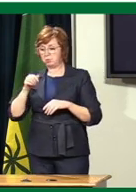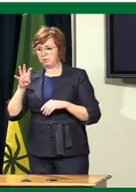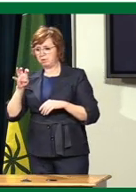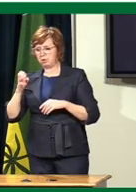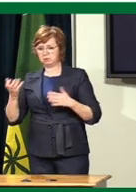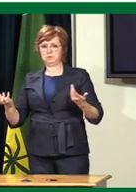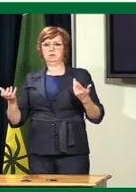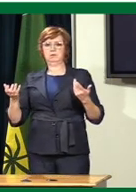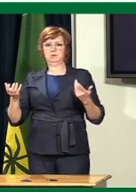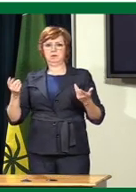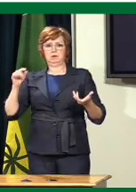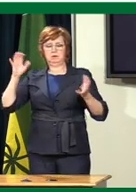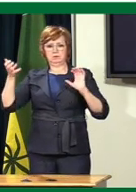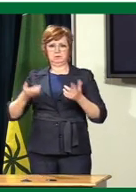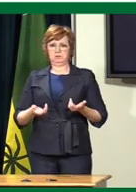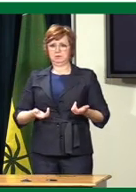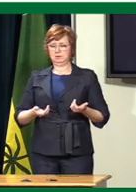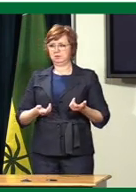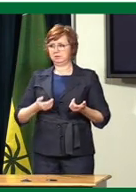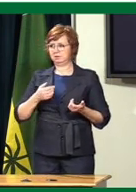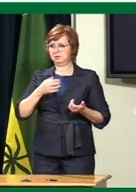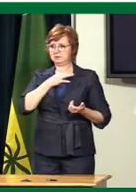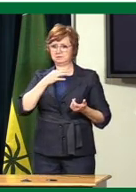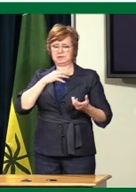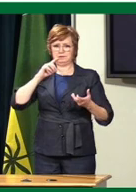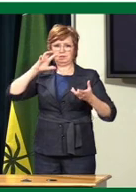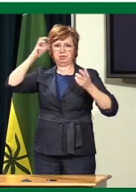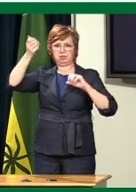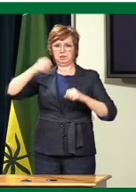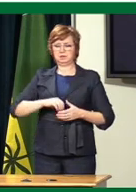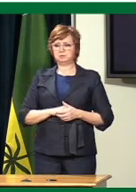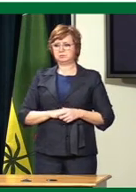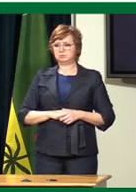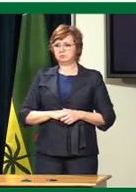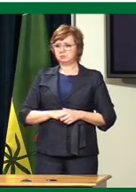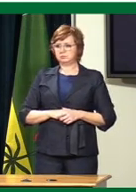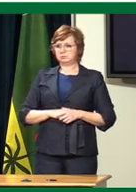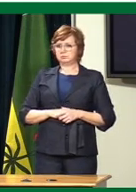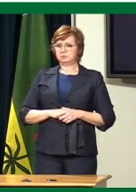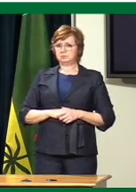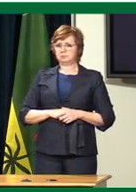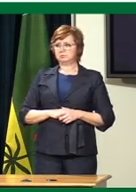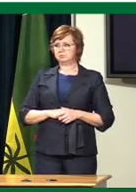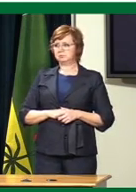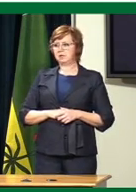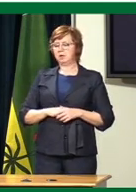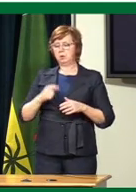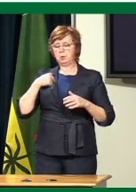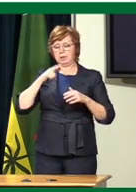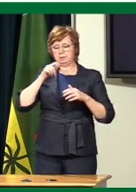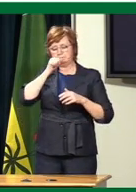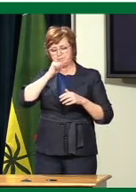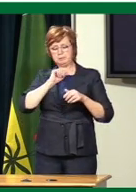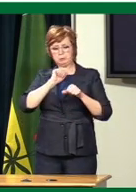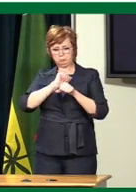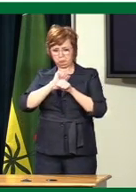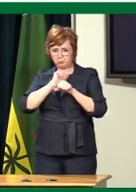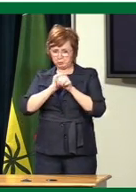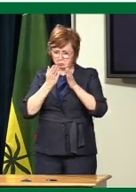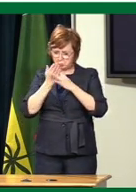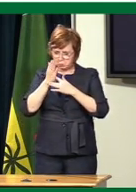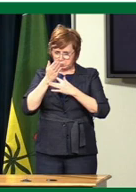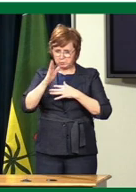400 people show up, and then those are resources that we could use someplace else in the system to actually support the COVID response. But we're working through that and looking